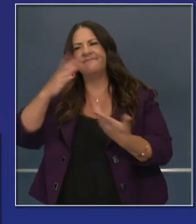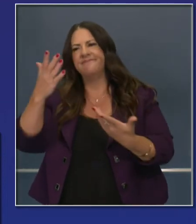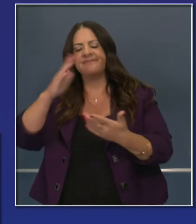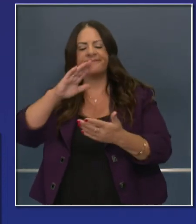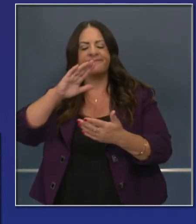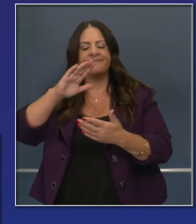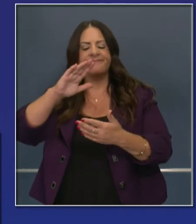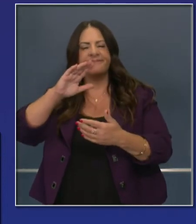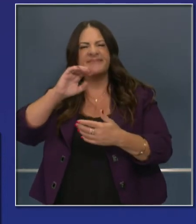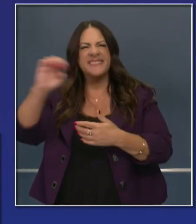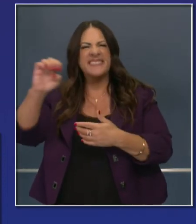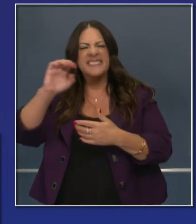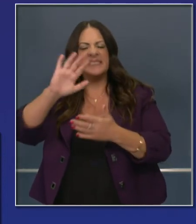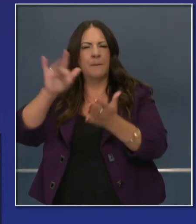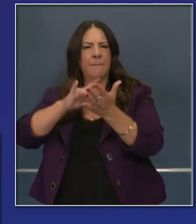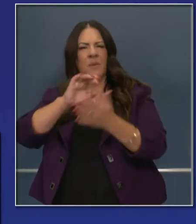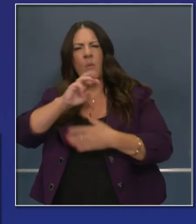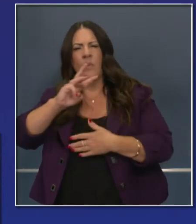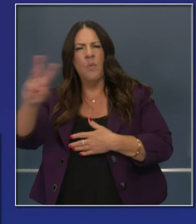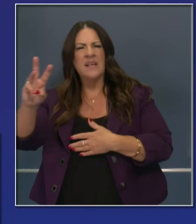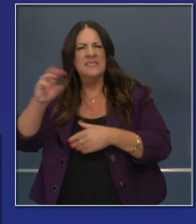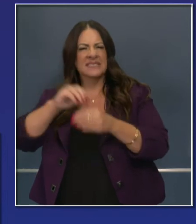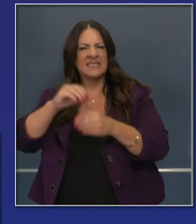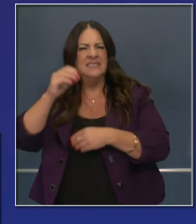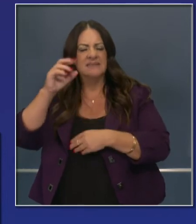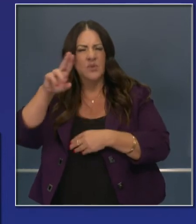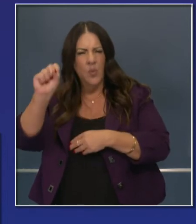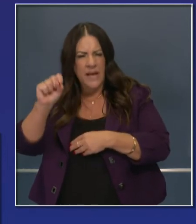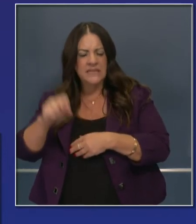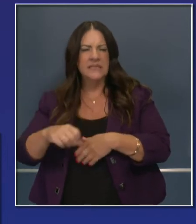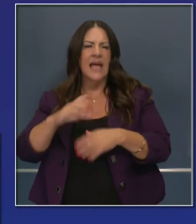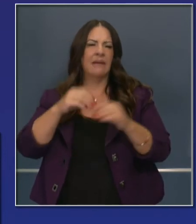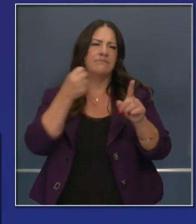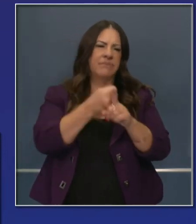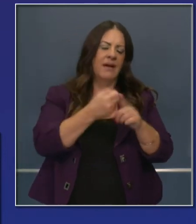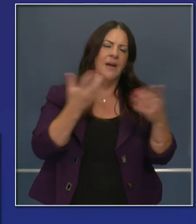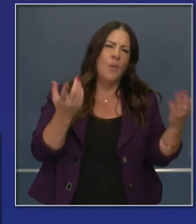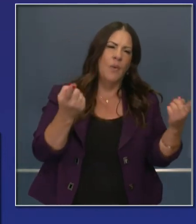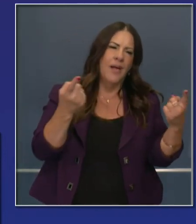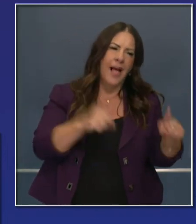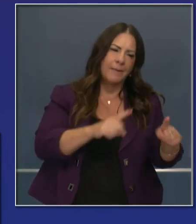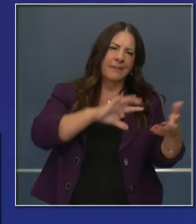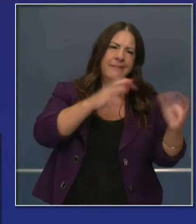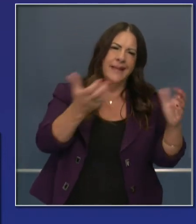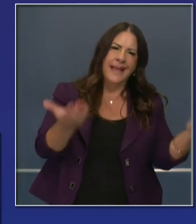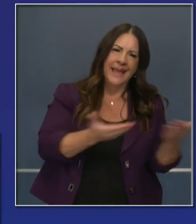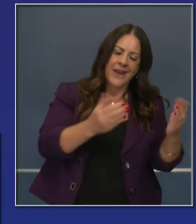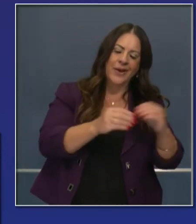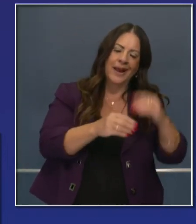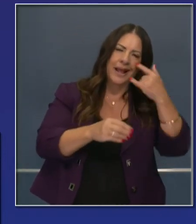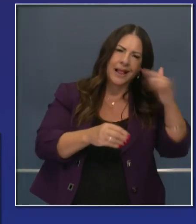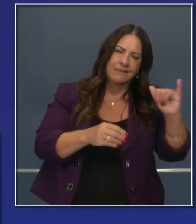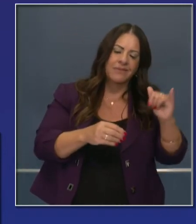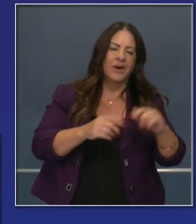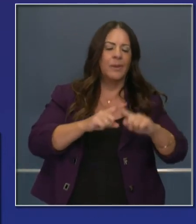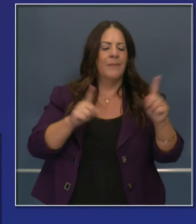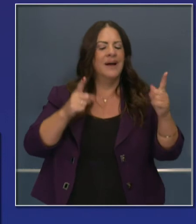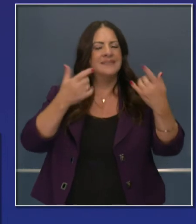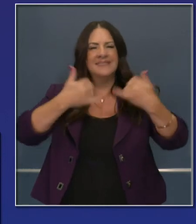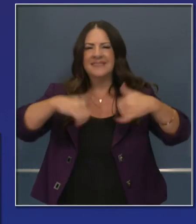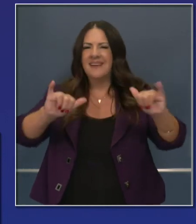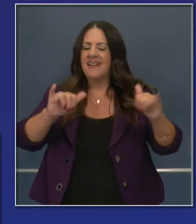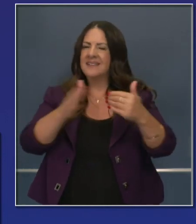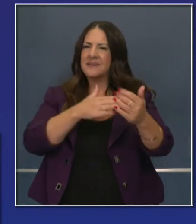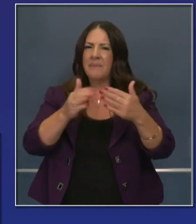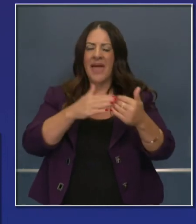and clearly been impacted by what's happened with COVID-19. And that's why it's critical, absolutely essential,